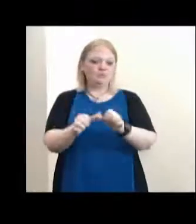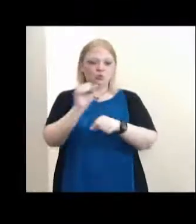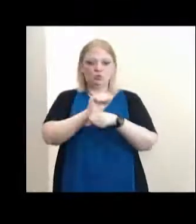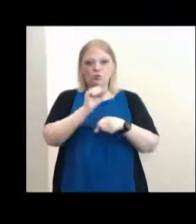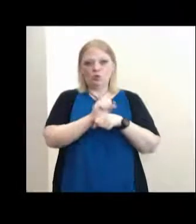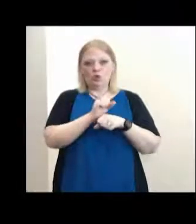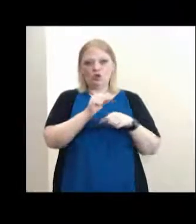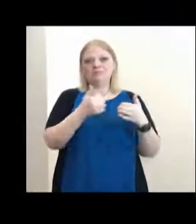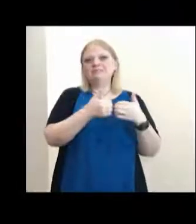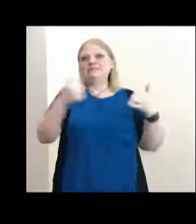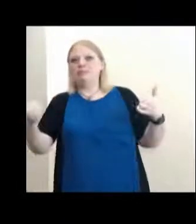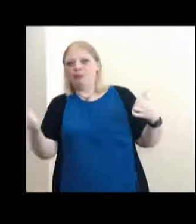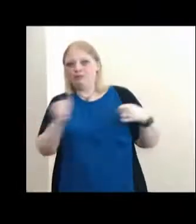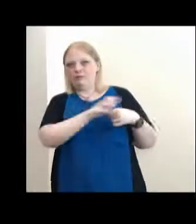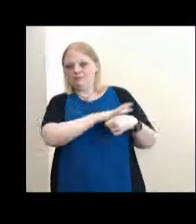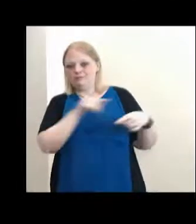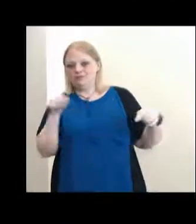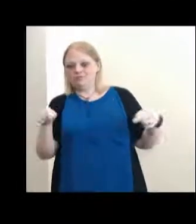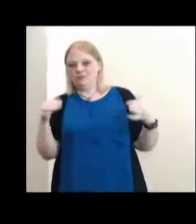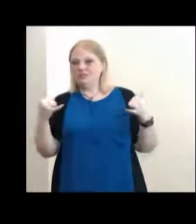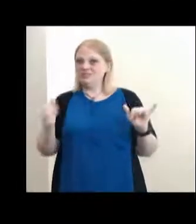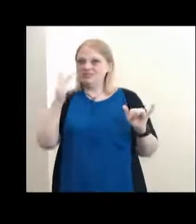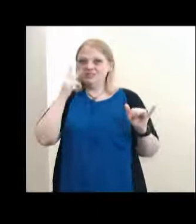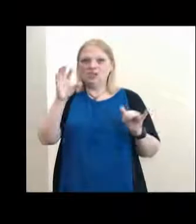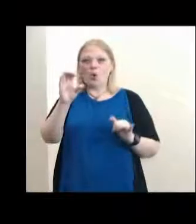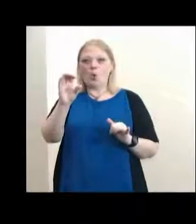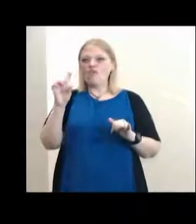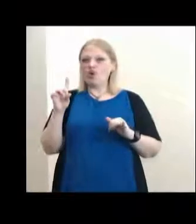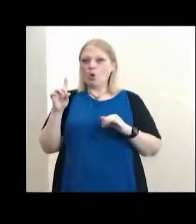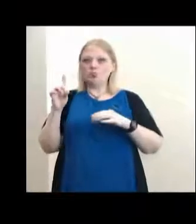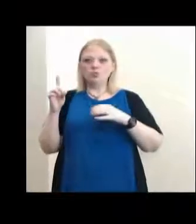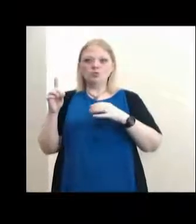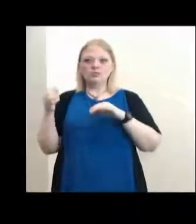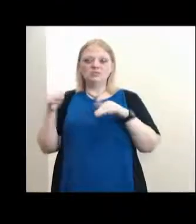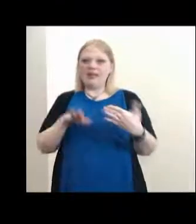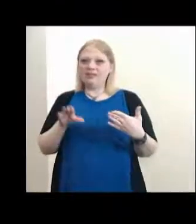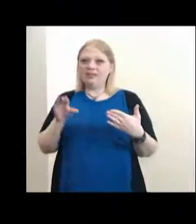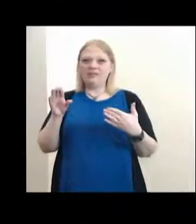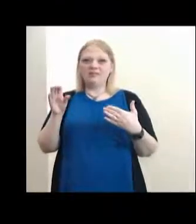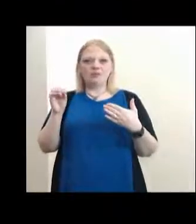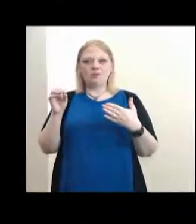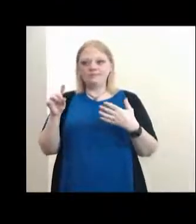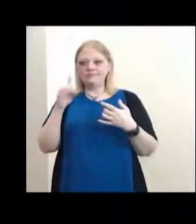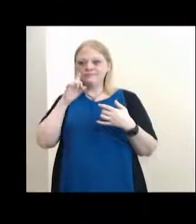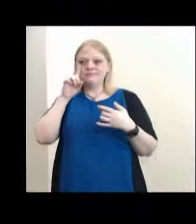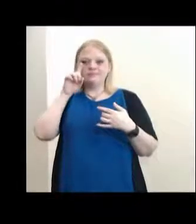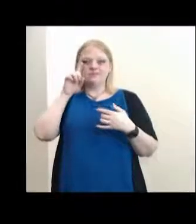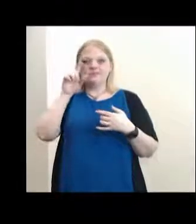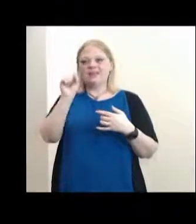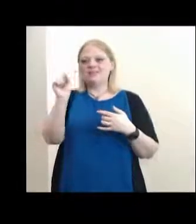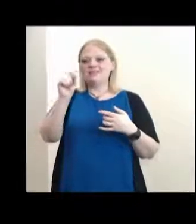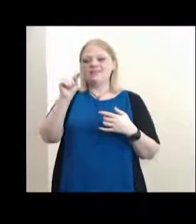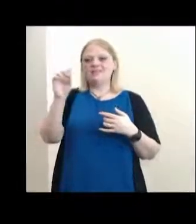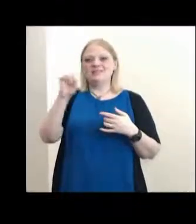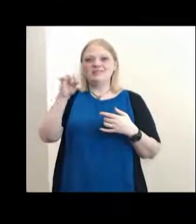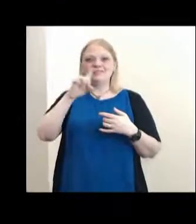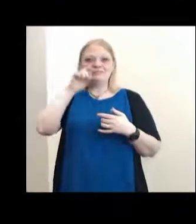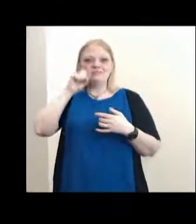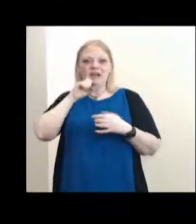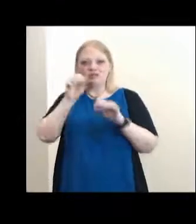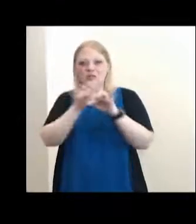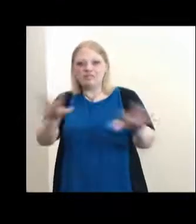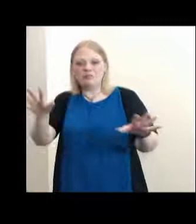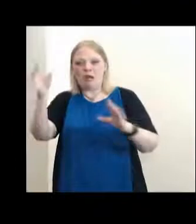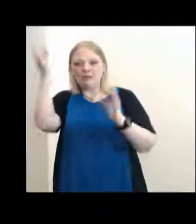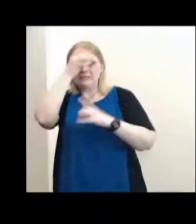outside of COVID-19. We're still seeing overdose deaths, as we talked about. We're still seeing sexually transmitted infections. We're still